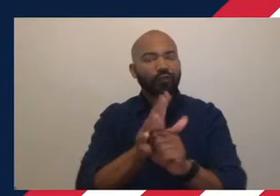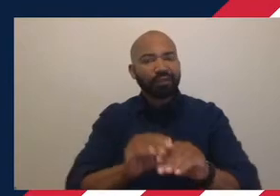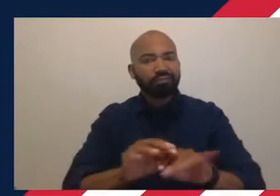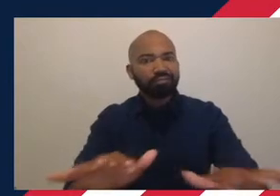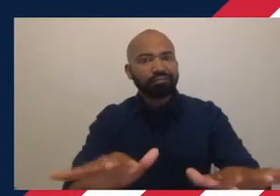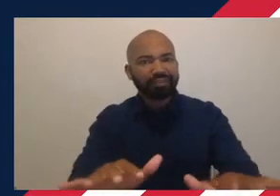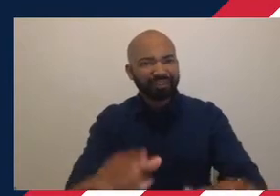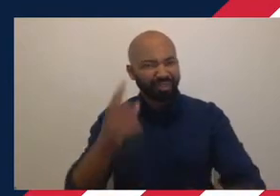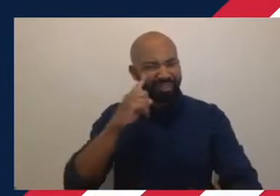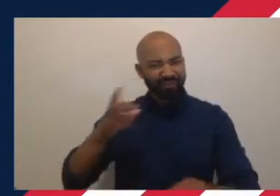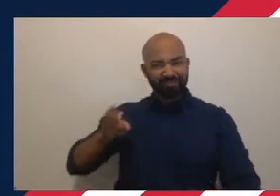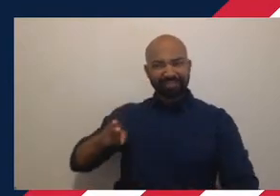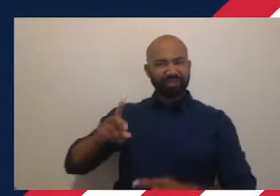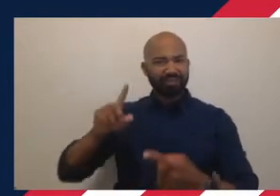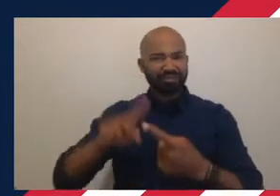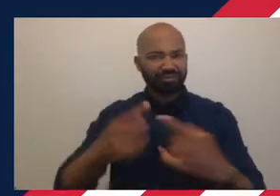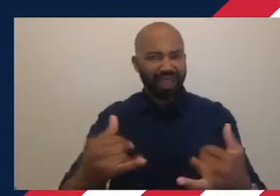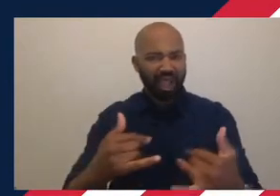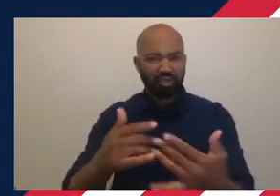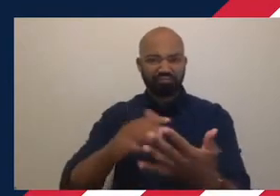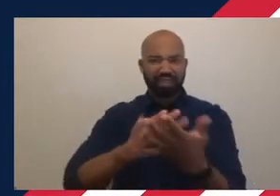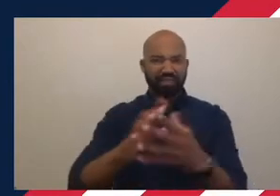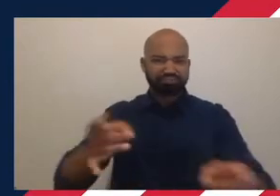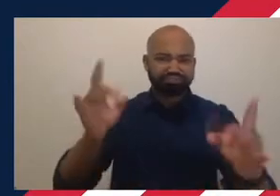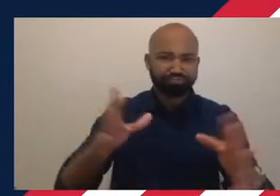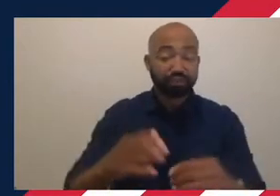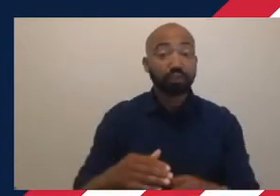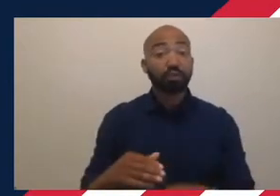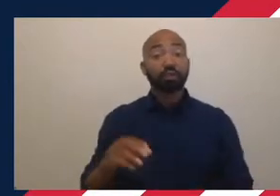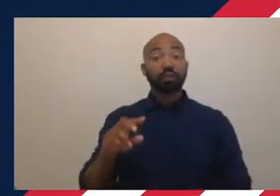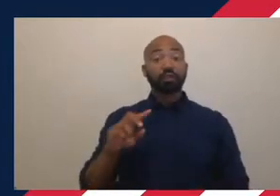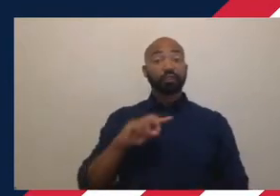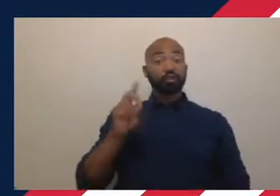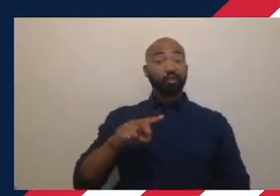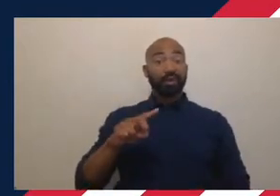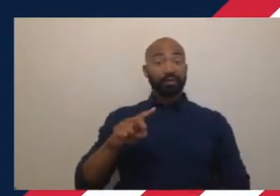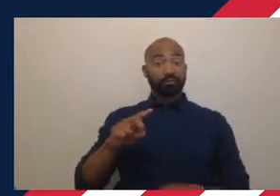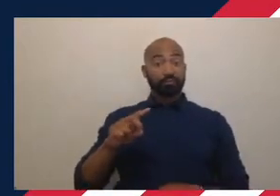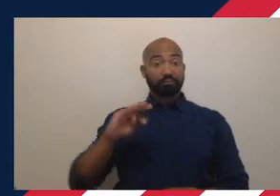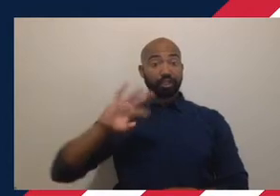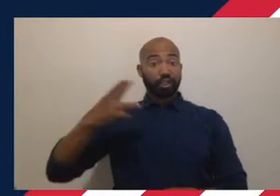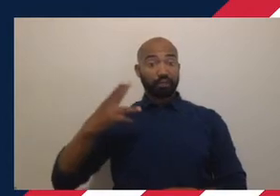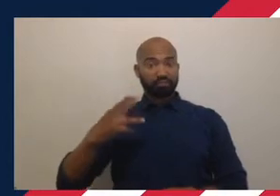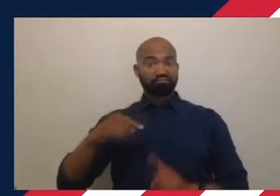predominantly minority. Outside of the Detroit area, Flint was the